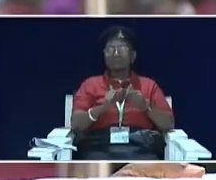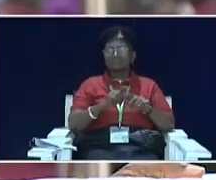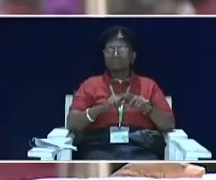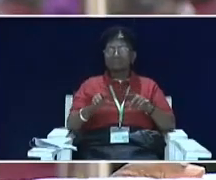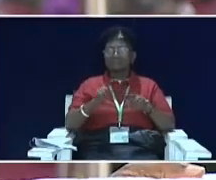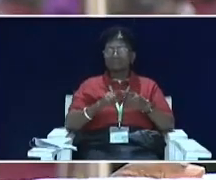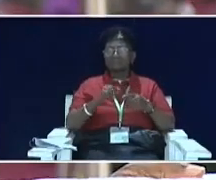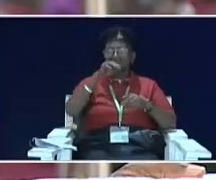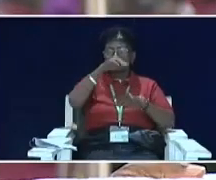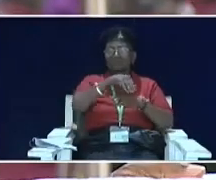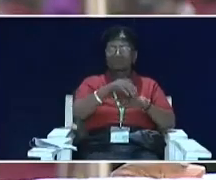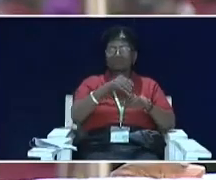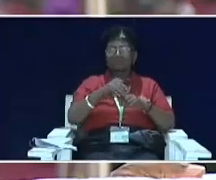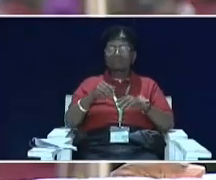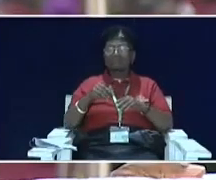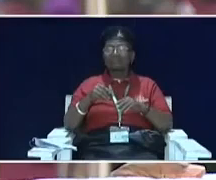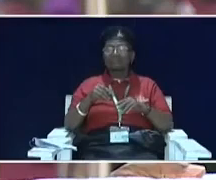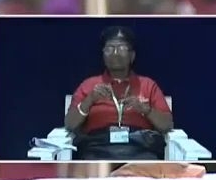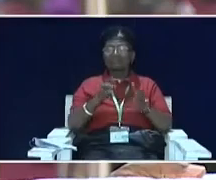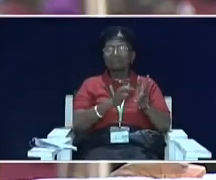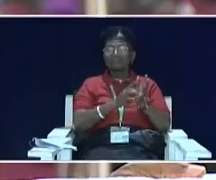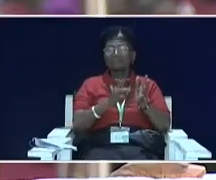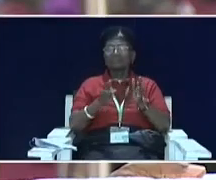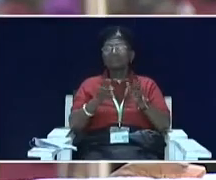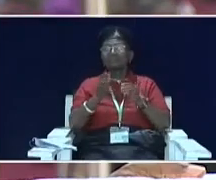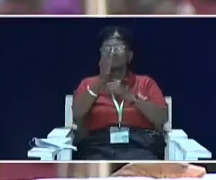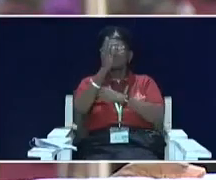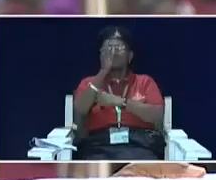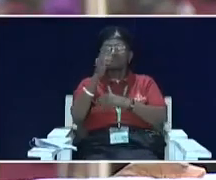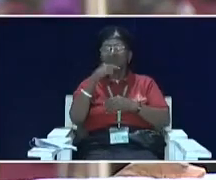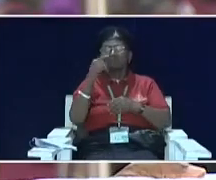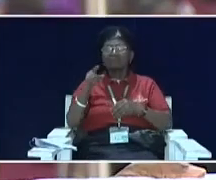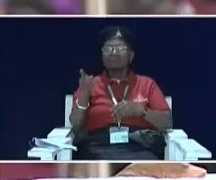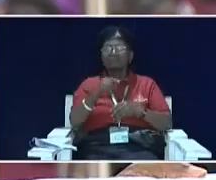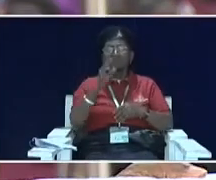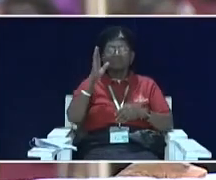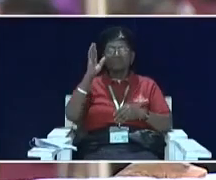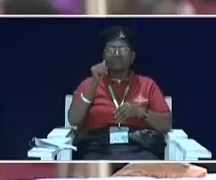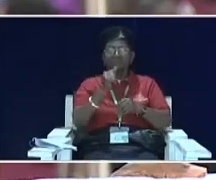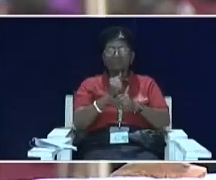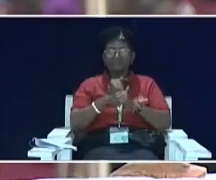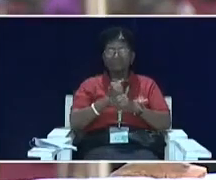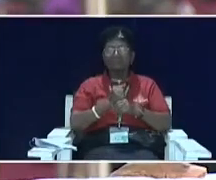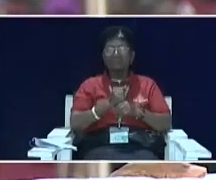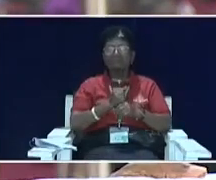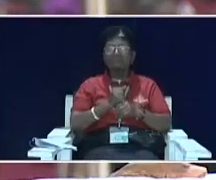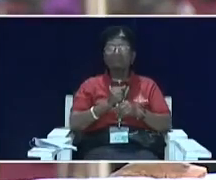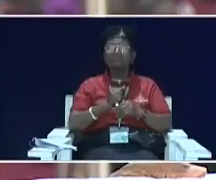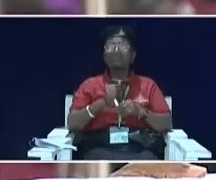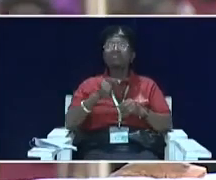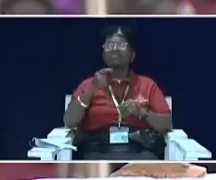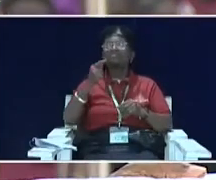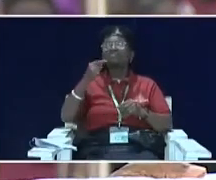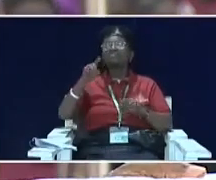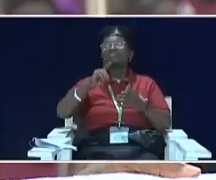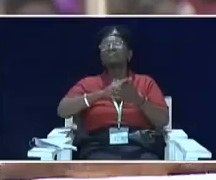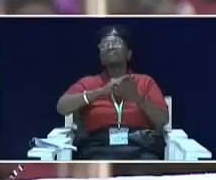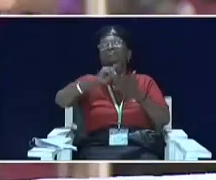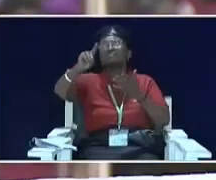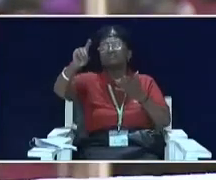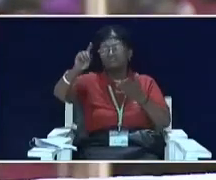be humble, so that we will no longer suffer divine